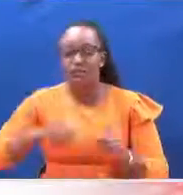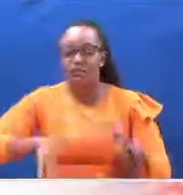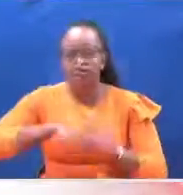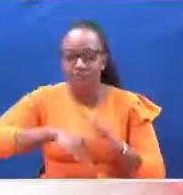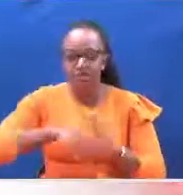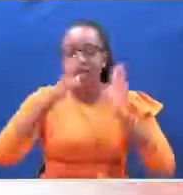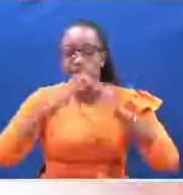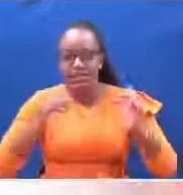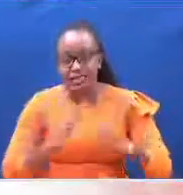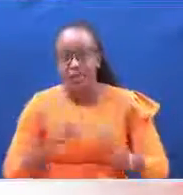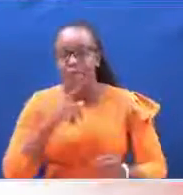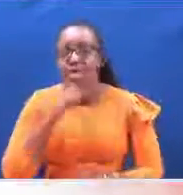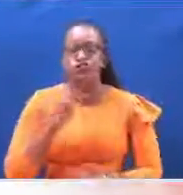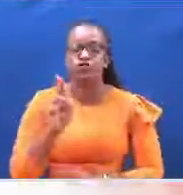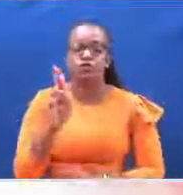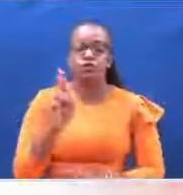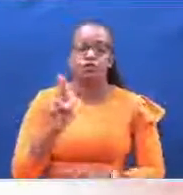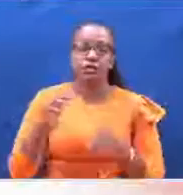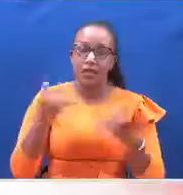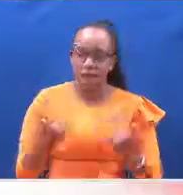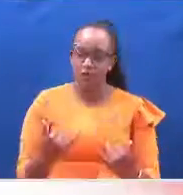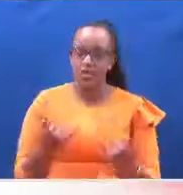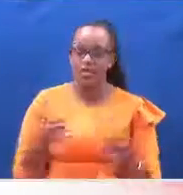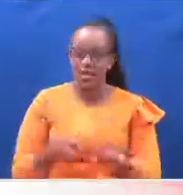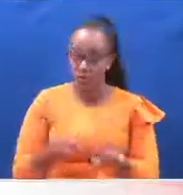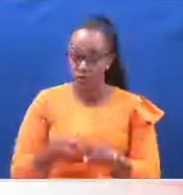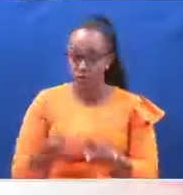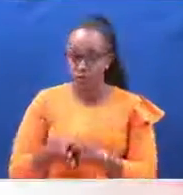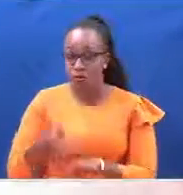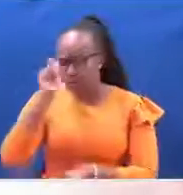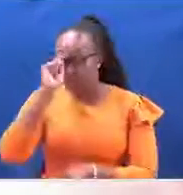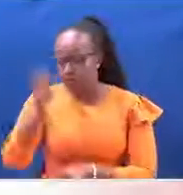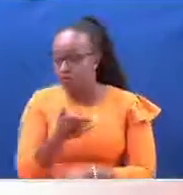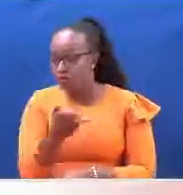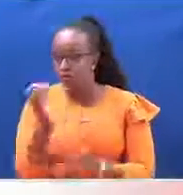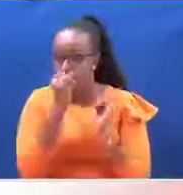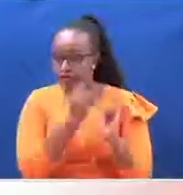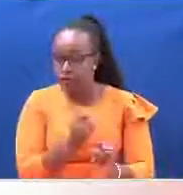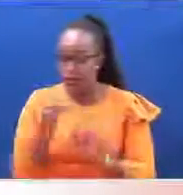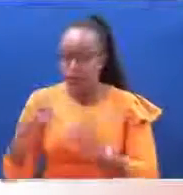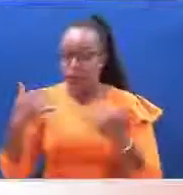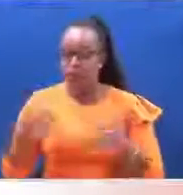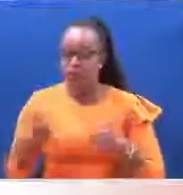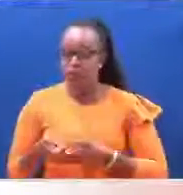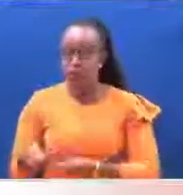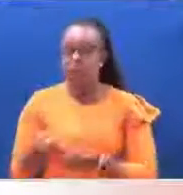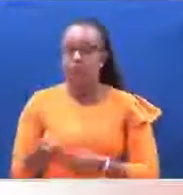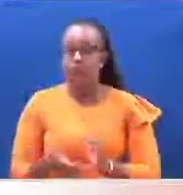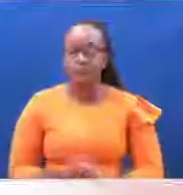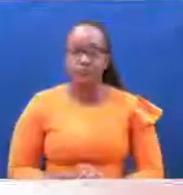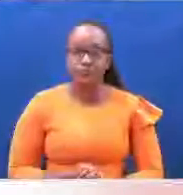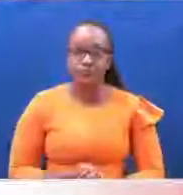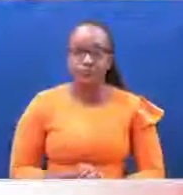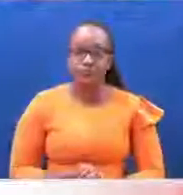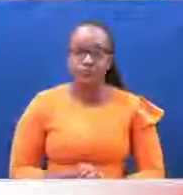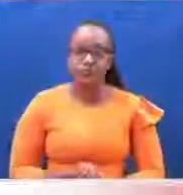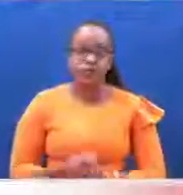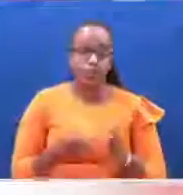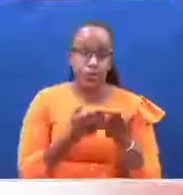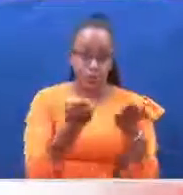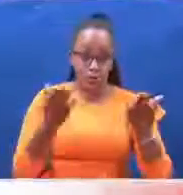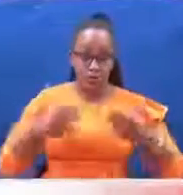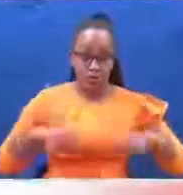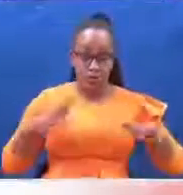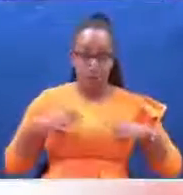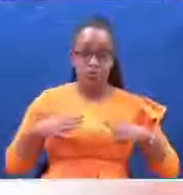Ama wako na maniu, sasa watakuwa kiheshimu mchezaji wa pool individual sport, lakini sasa pia ni a communal sport. Bezietu purposes to use the sport as a